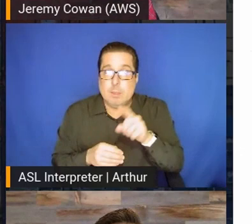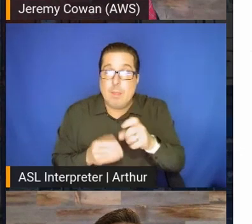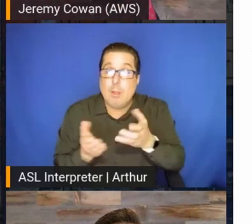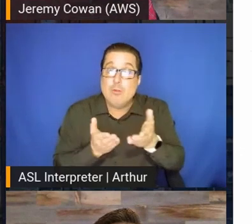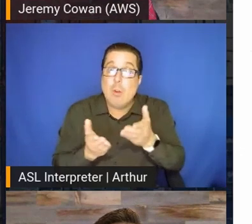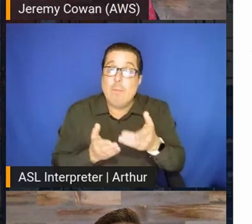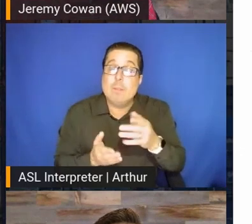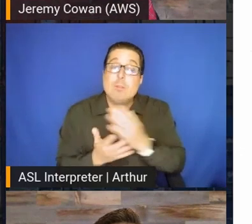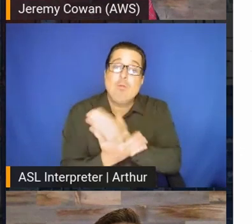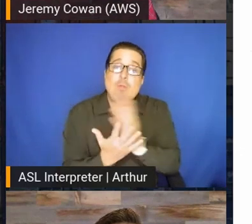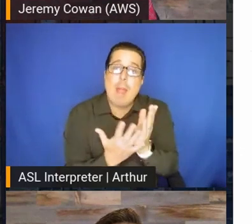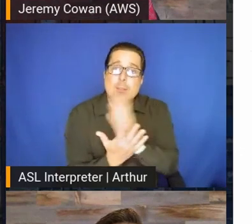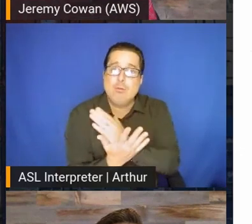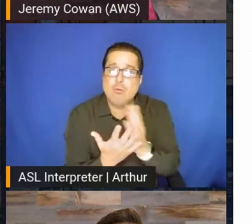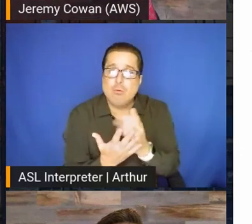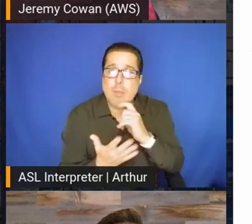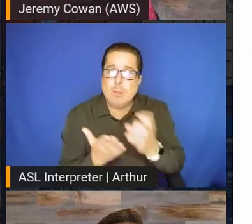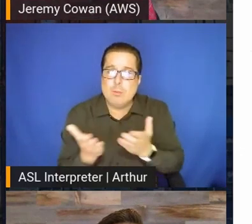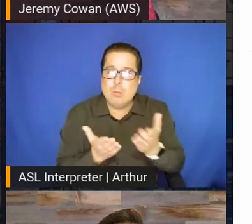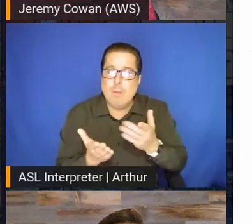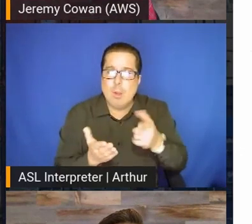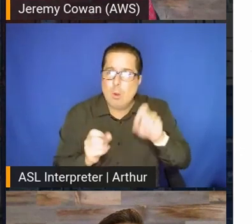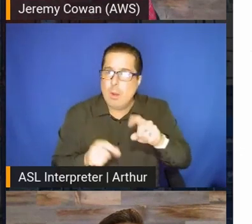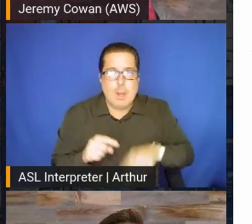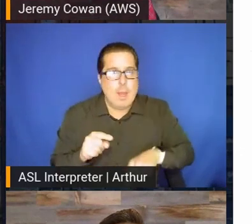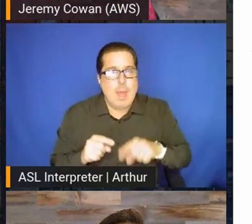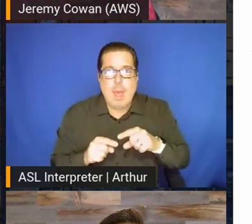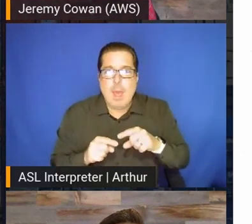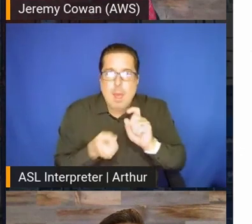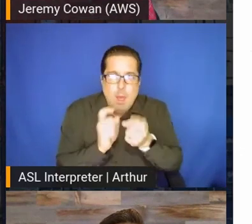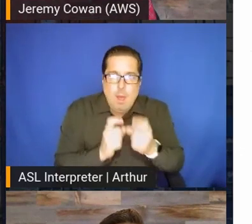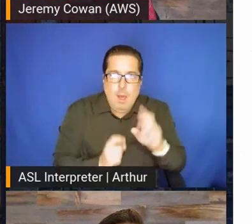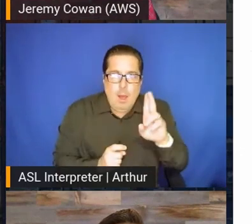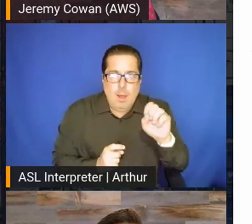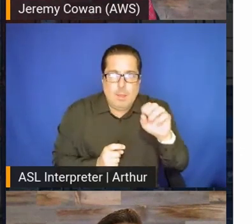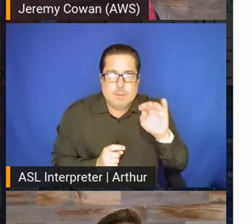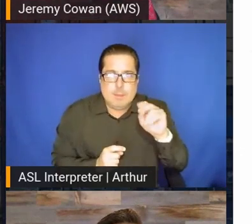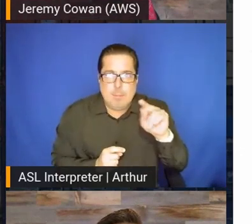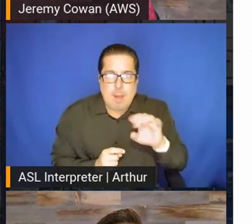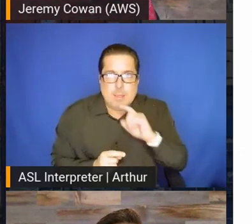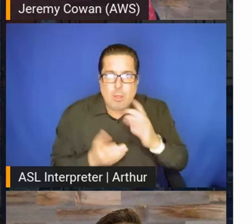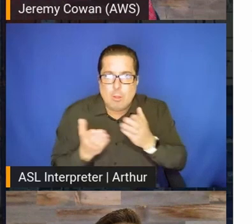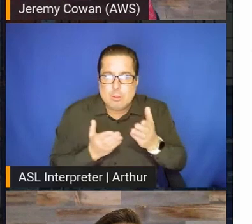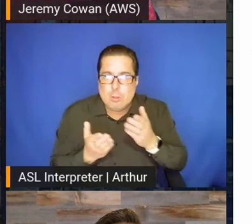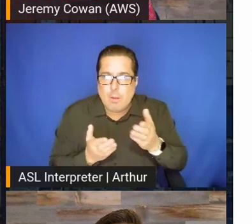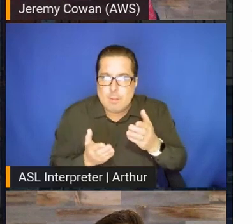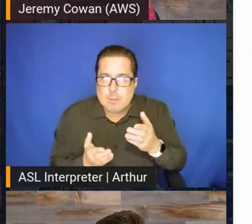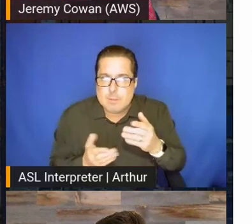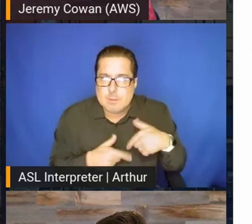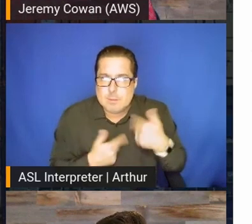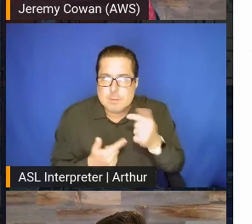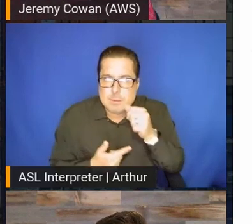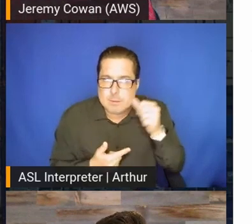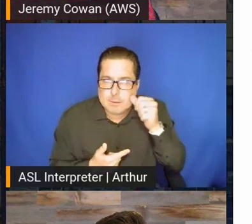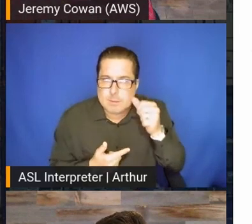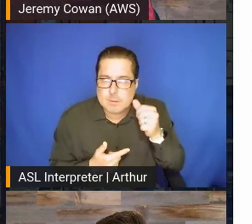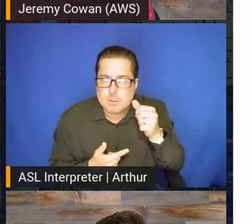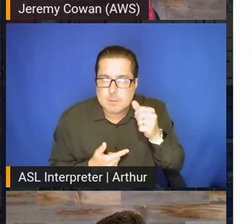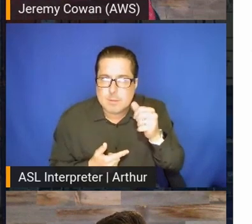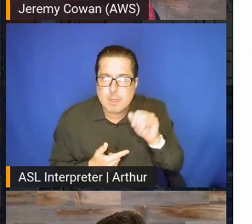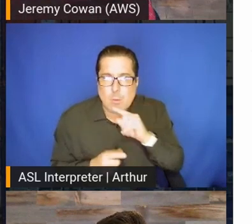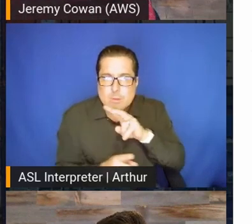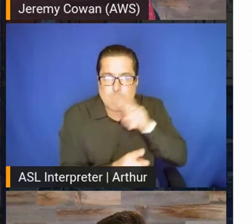range. This service, you cannot customize the service CIDRs today. It is, we do